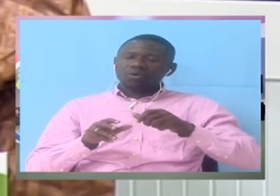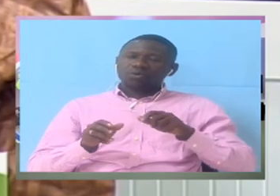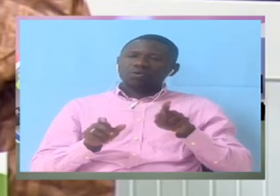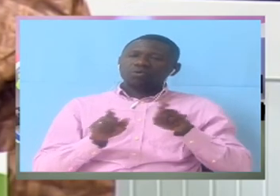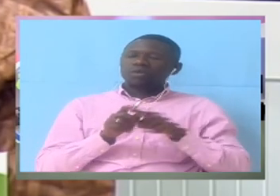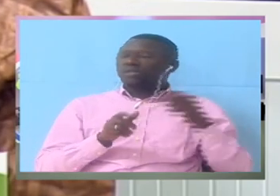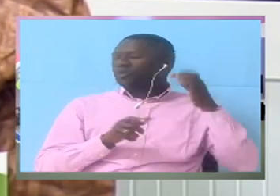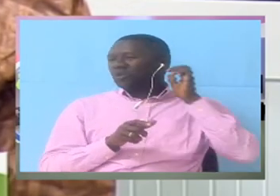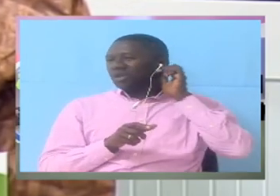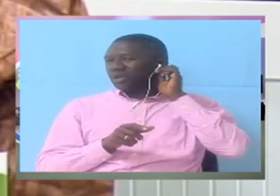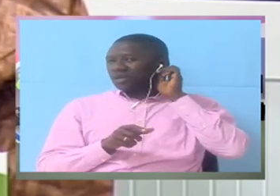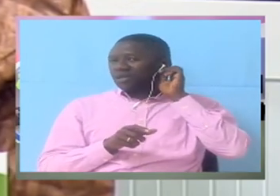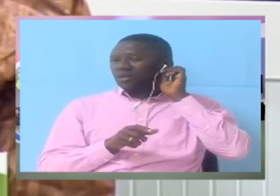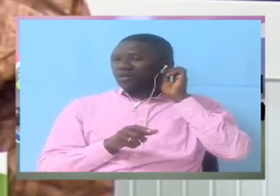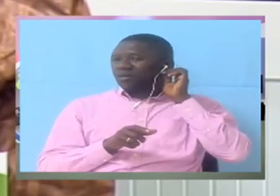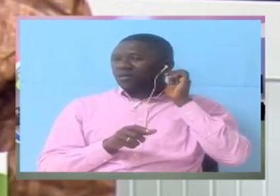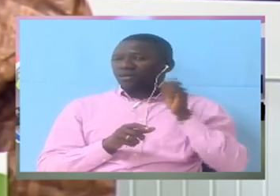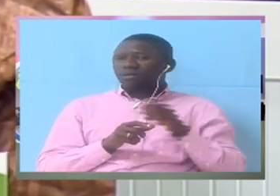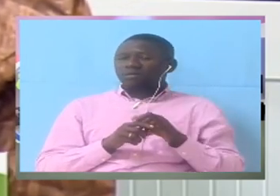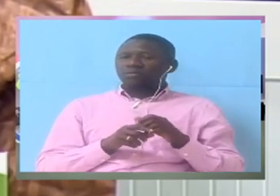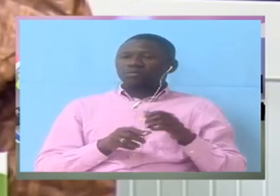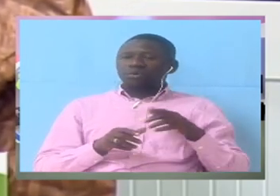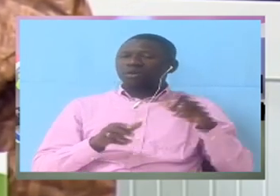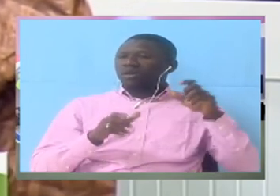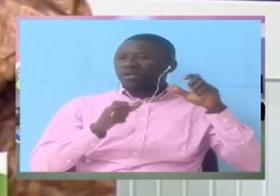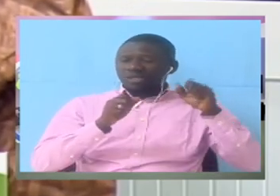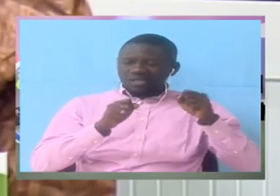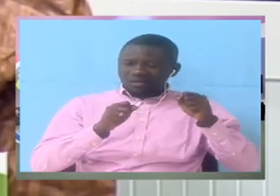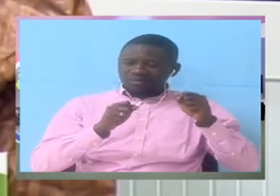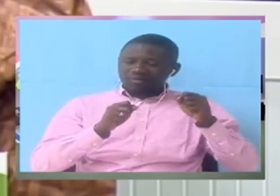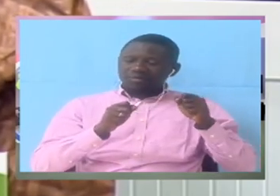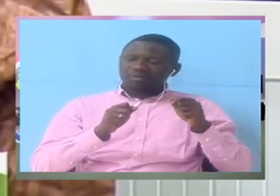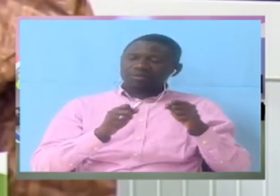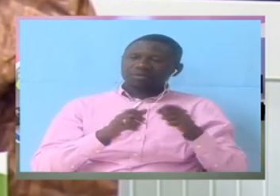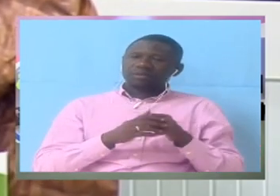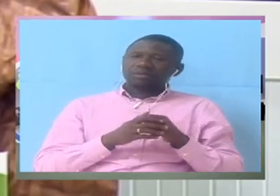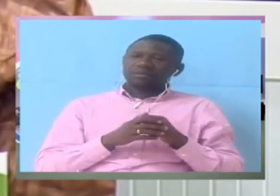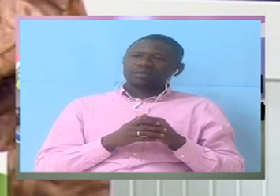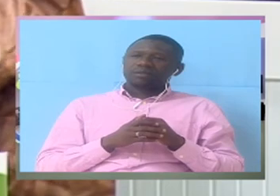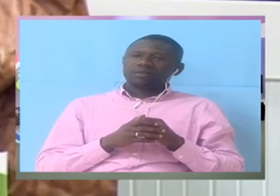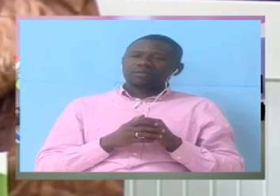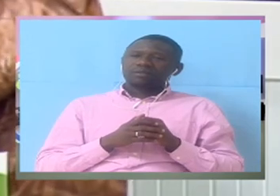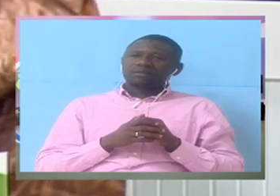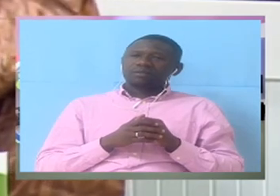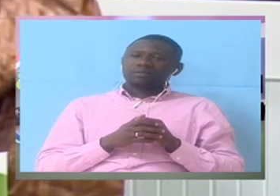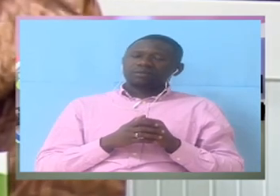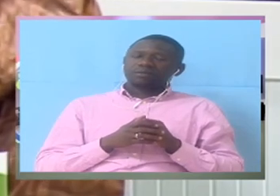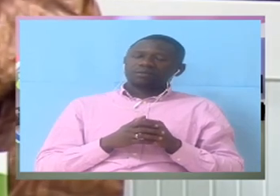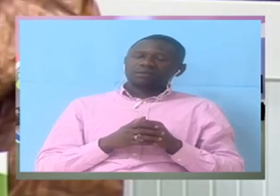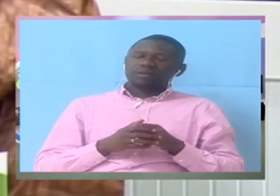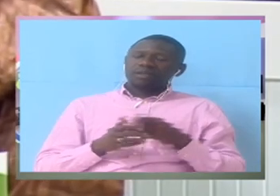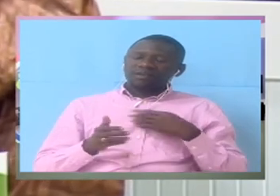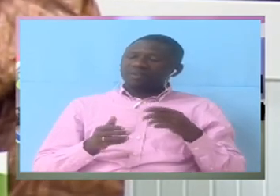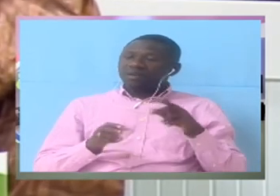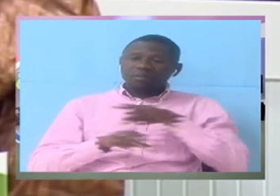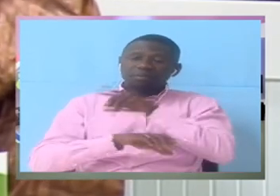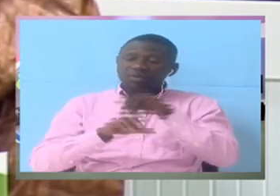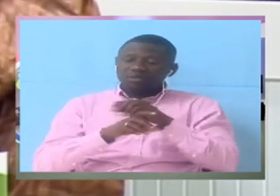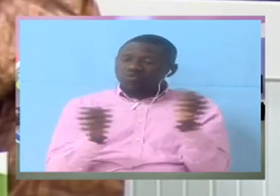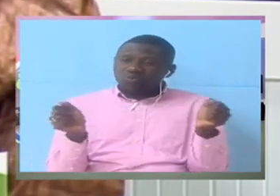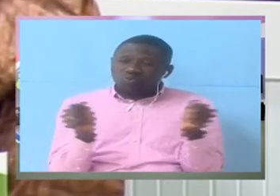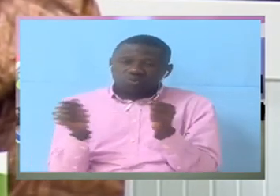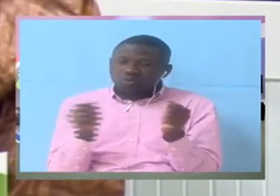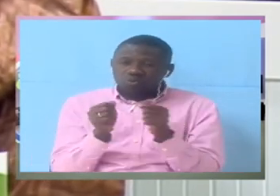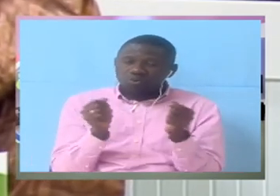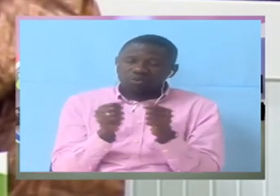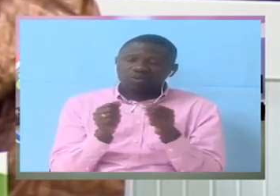in your ear. But when they press that, even while that air